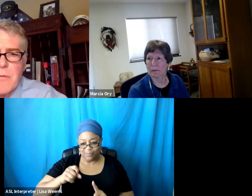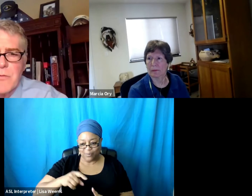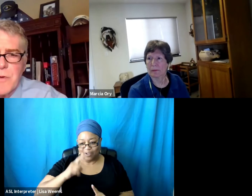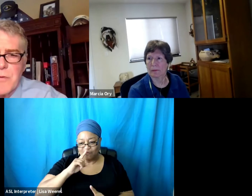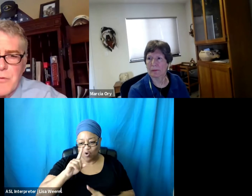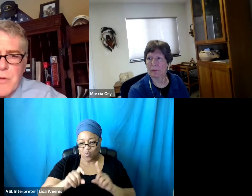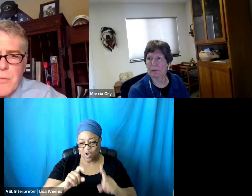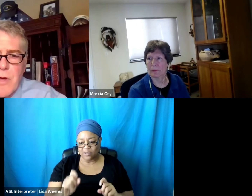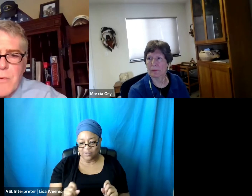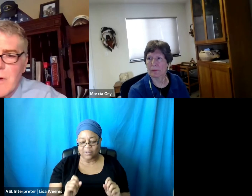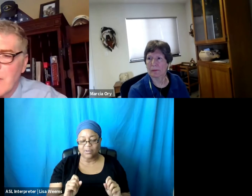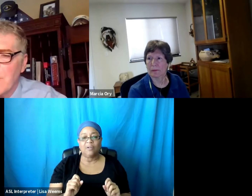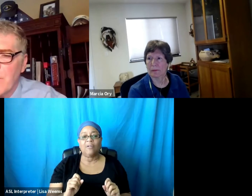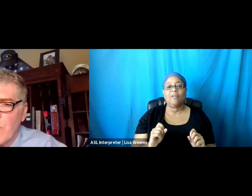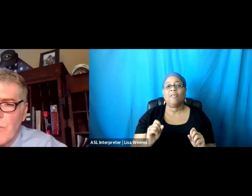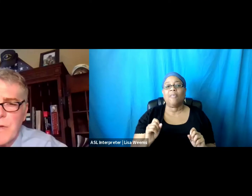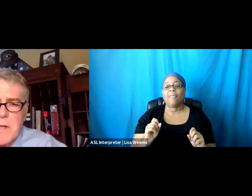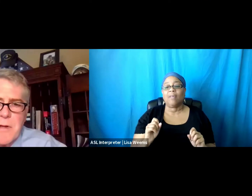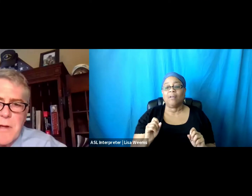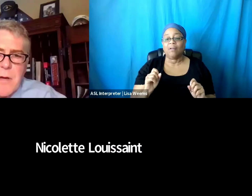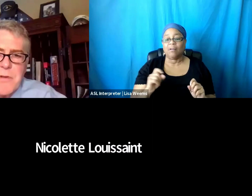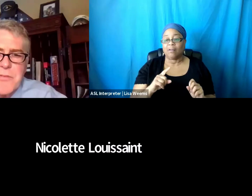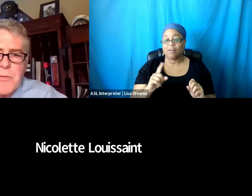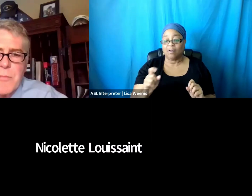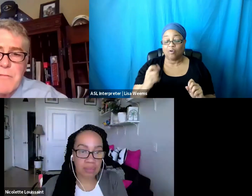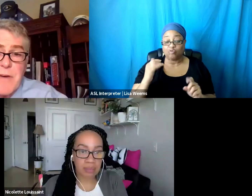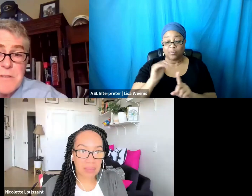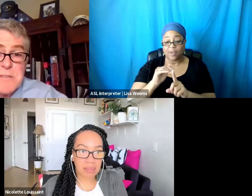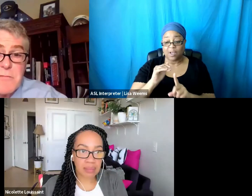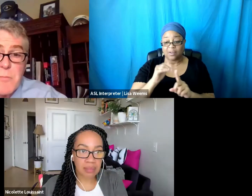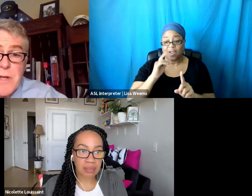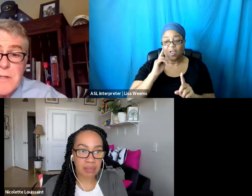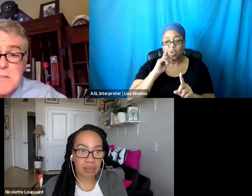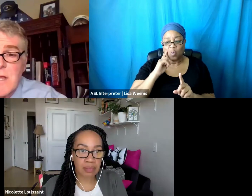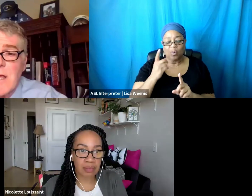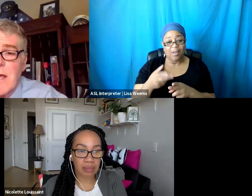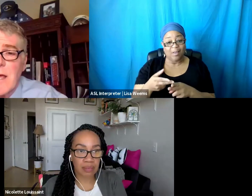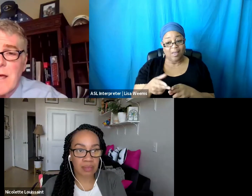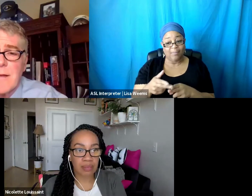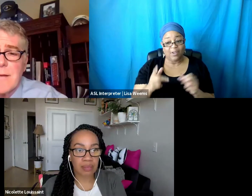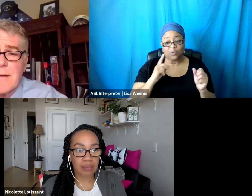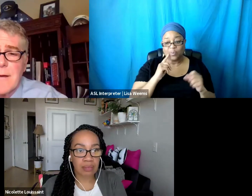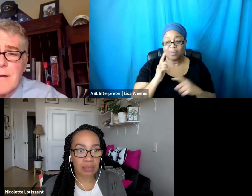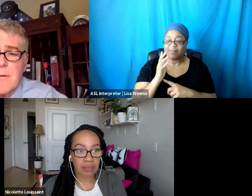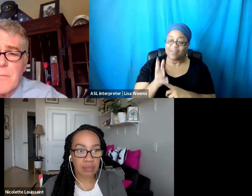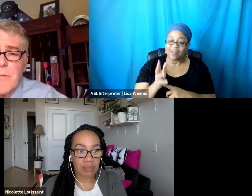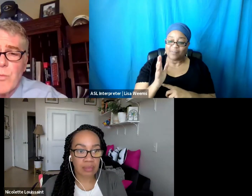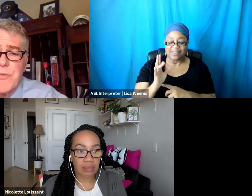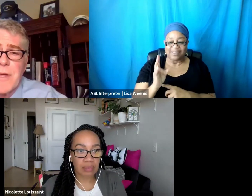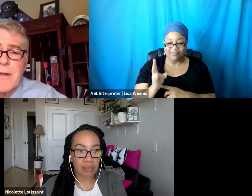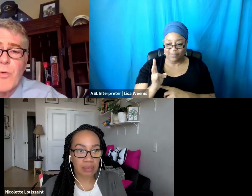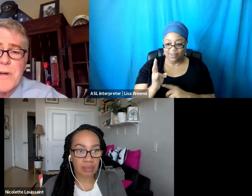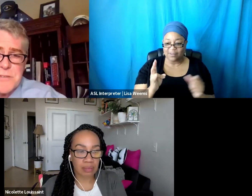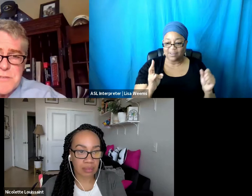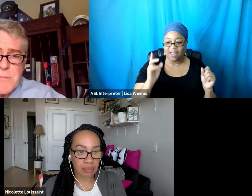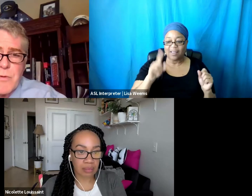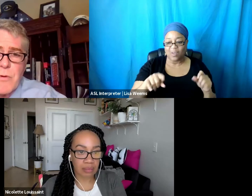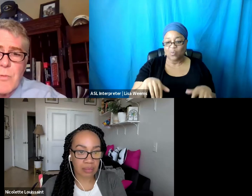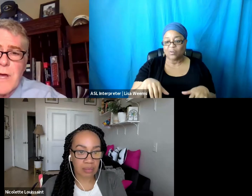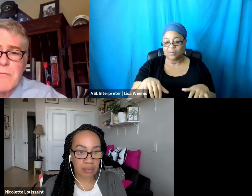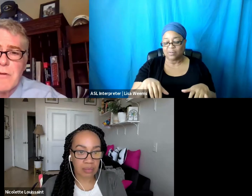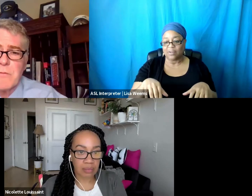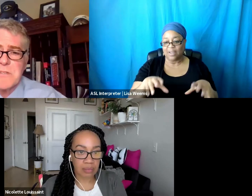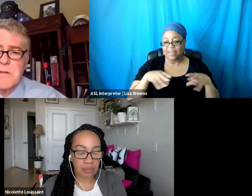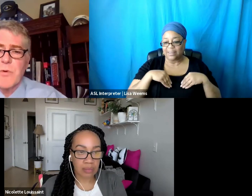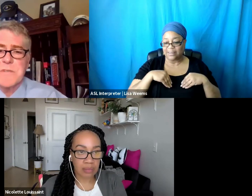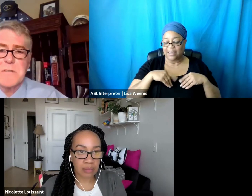because our other two speakers are queued up, we'll be keeping comments to about 5 to 7 minutes, and then we'll take questions from the